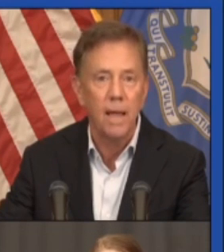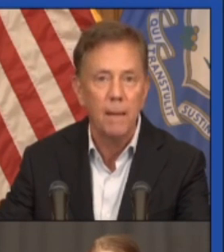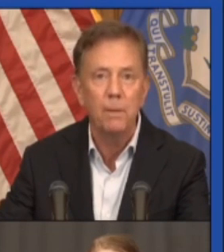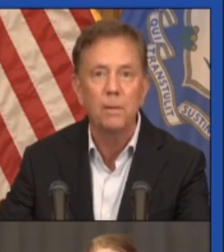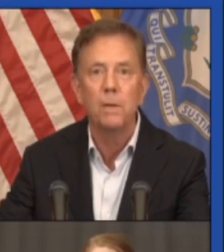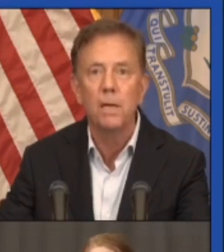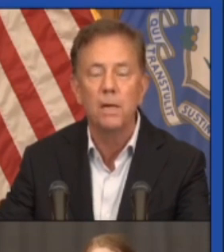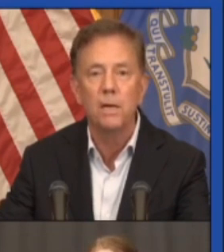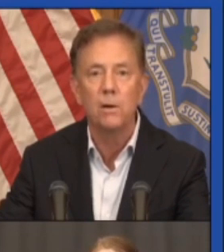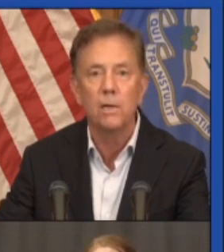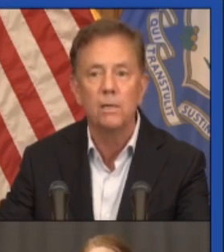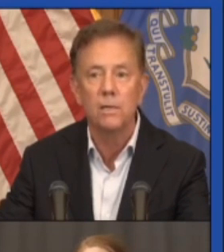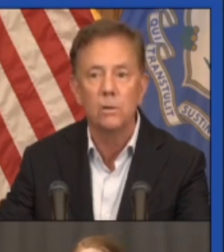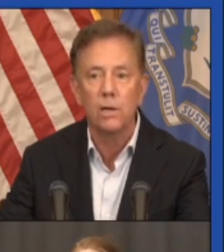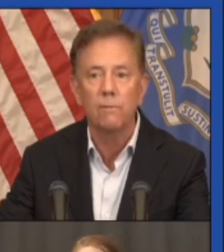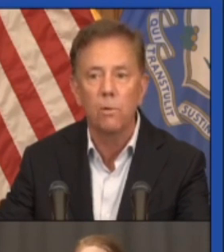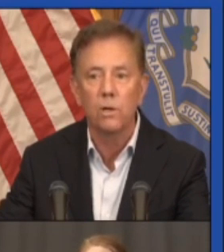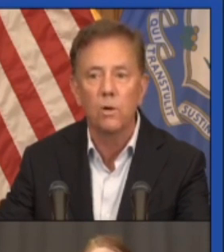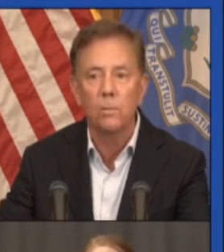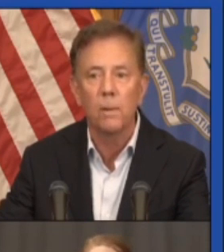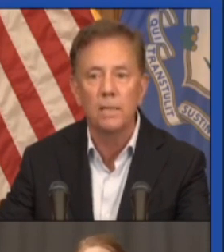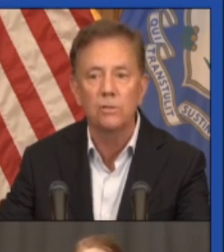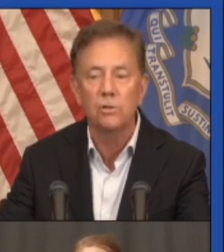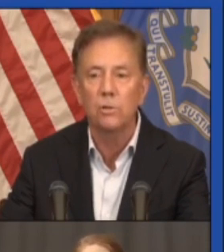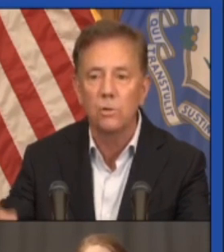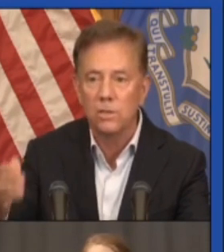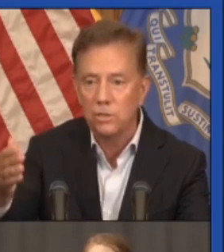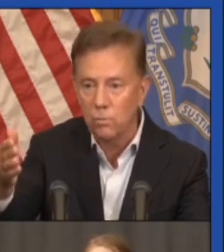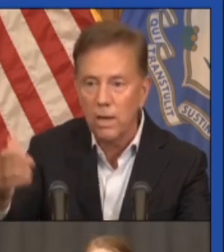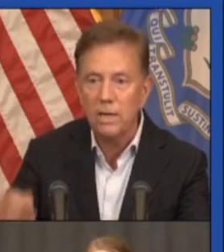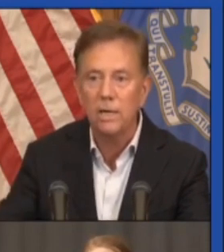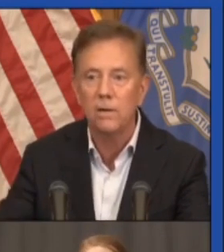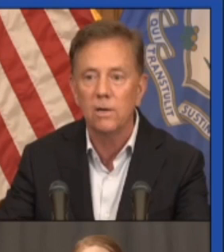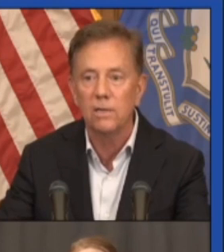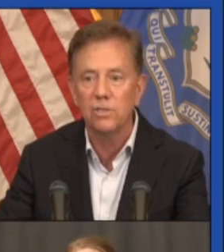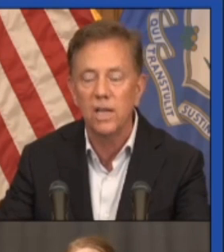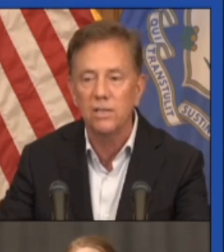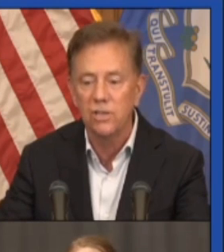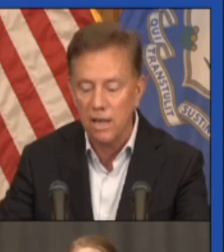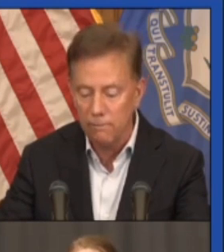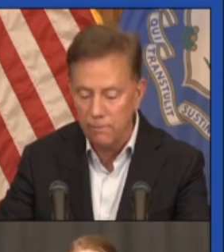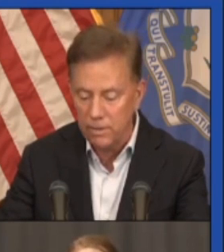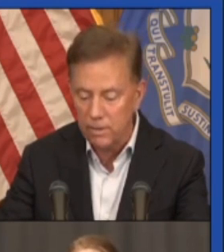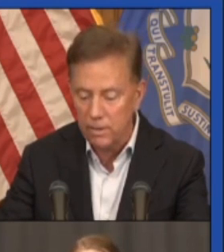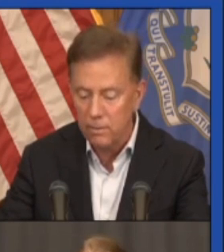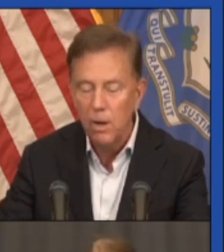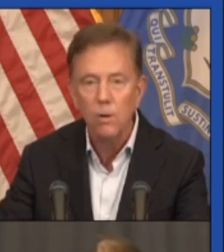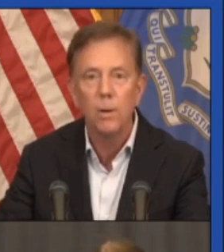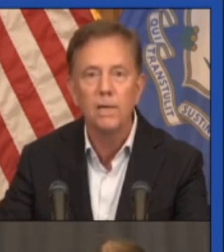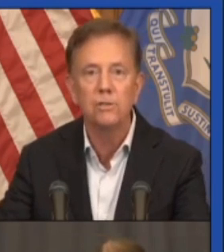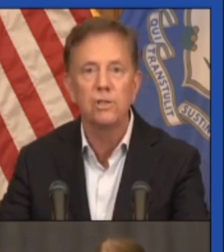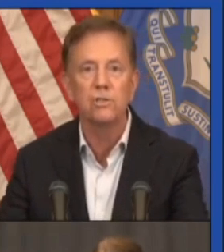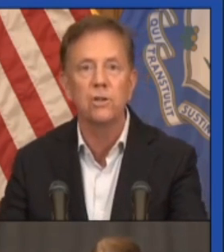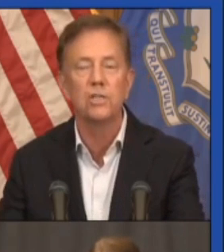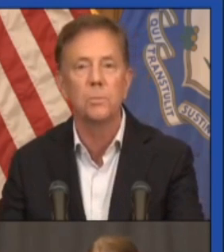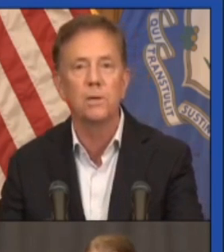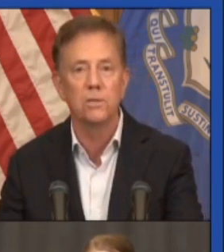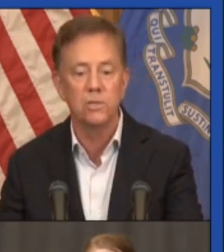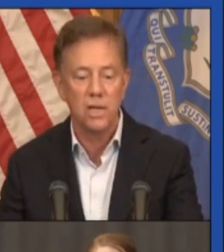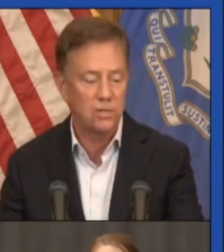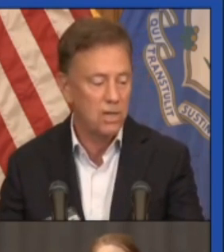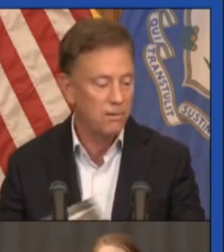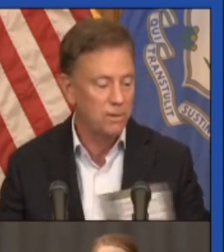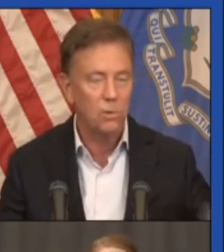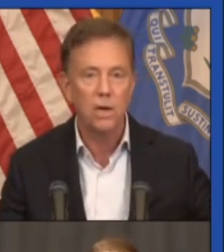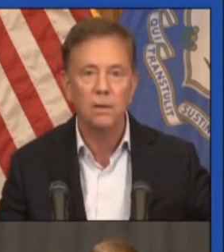state and happy to be here and looking forward to going back to school. And as you write here, stay safe, and remind your sister Isabel